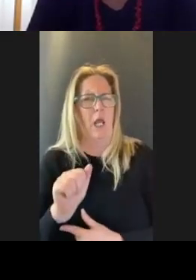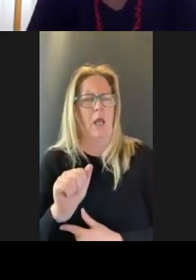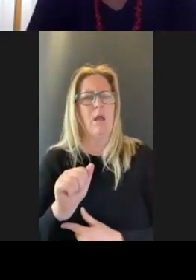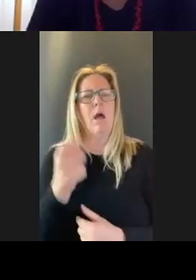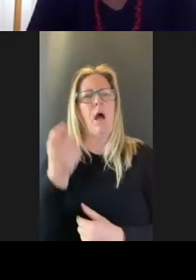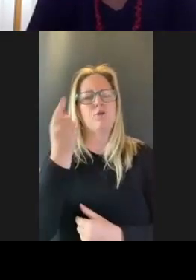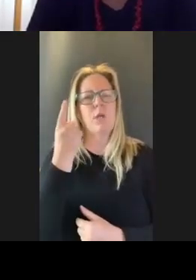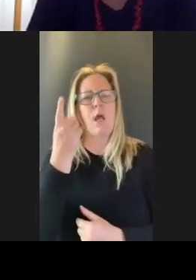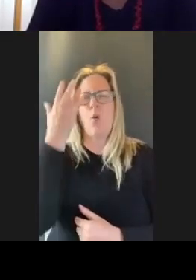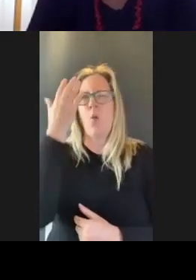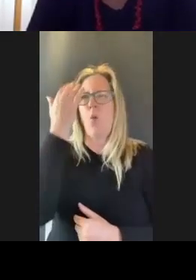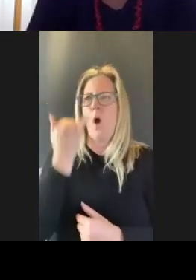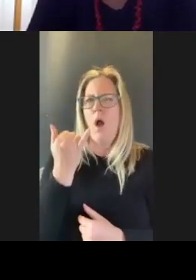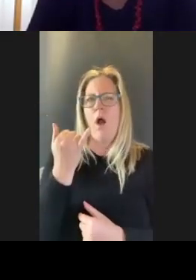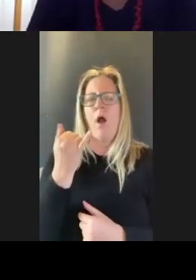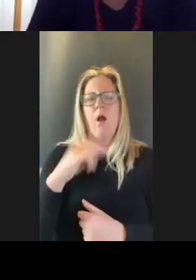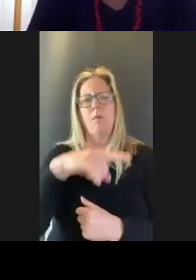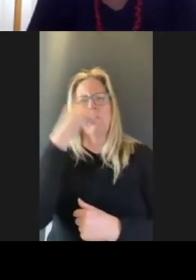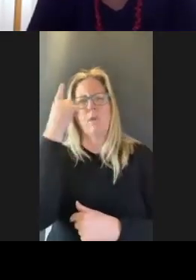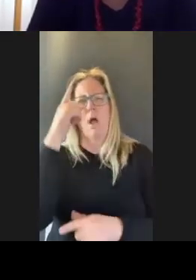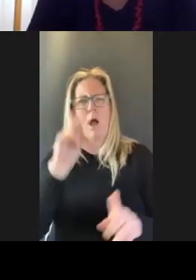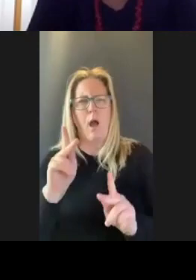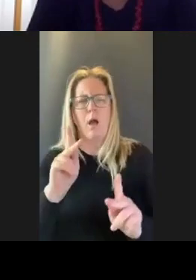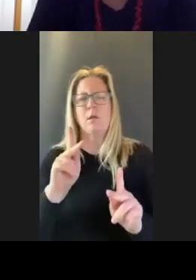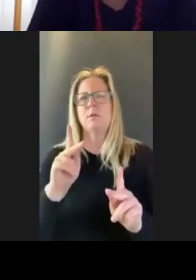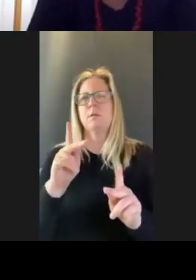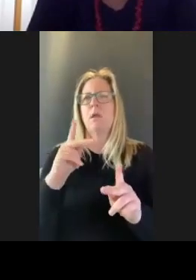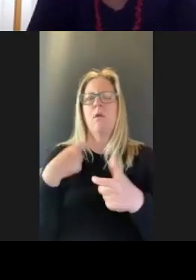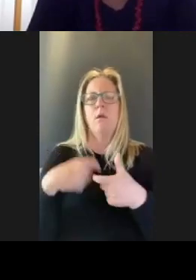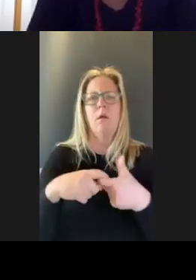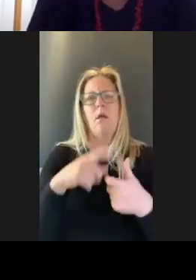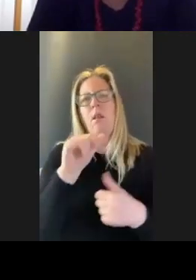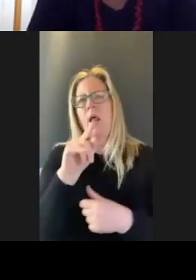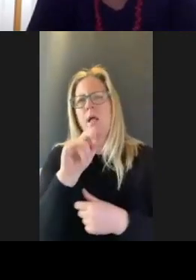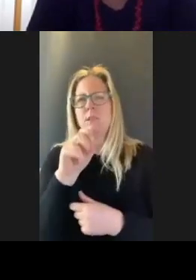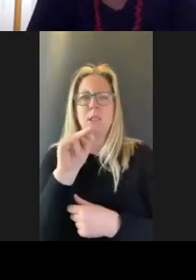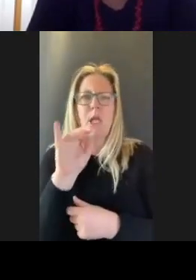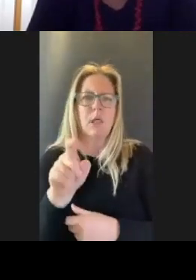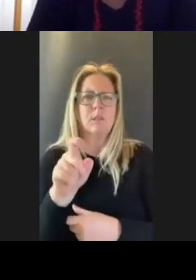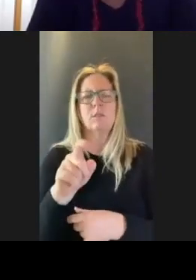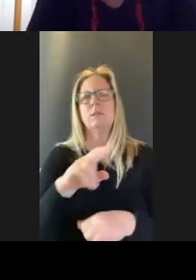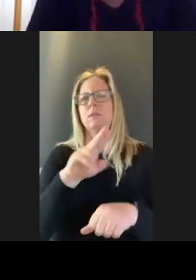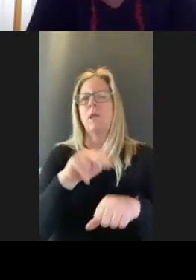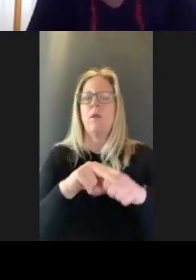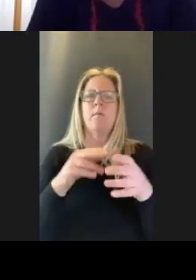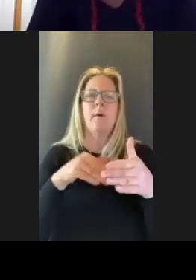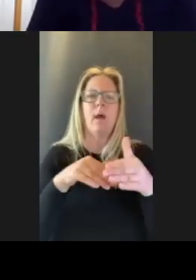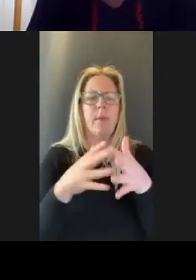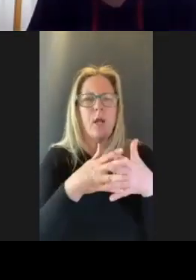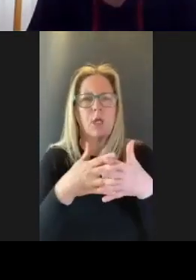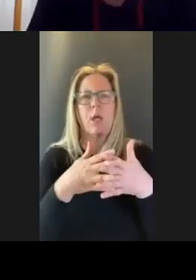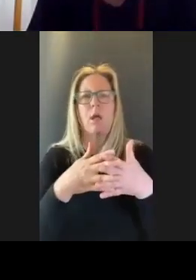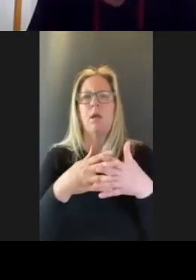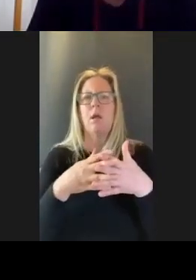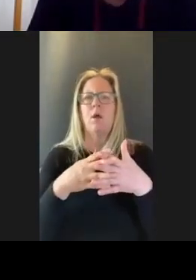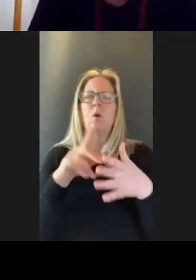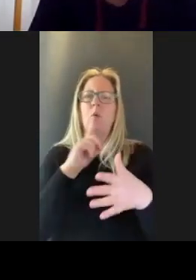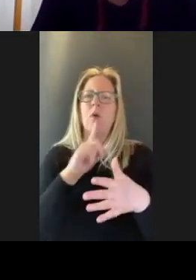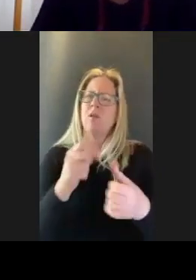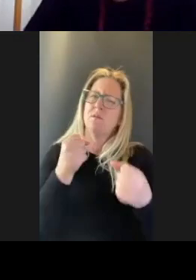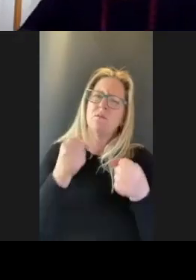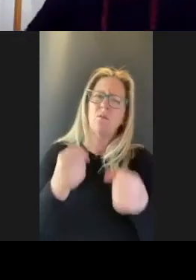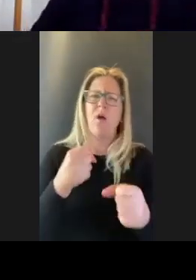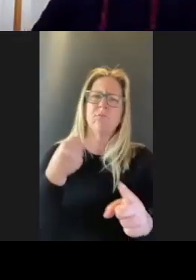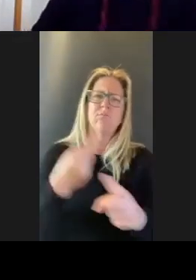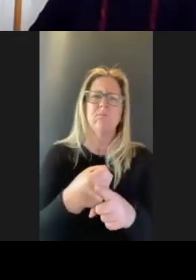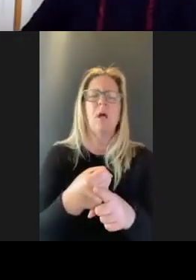why Blacks, Latinx folks are disproportionately, Native American folks are disproportionately impacted by COVID-19 is no